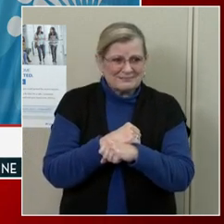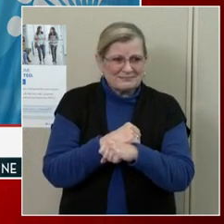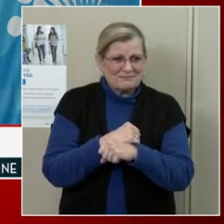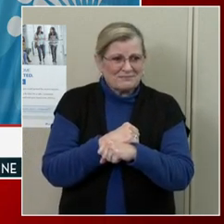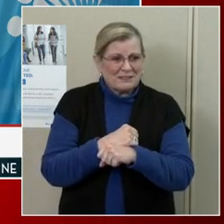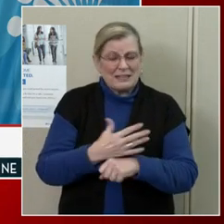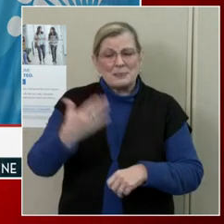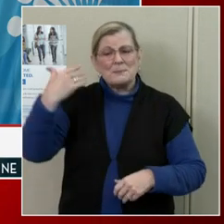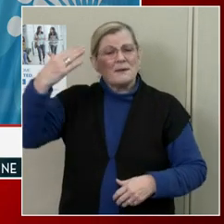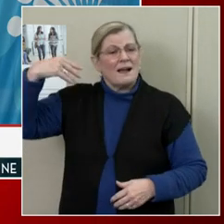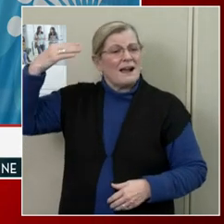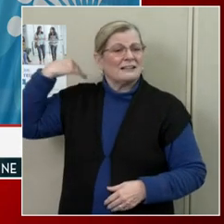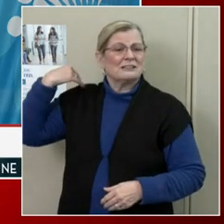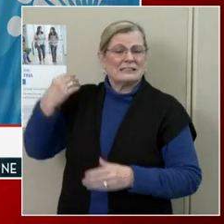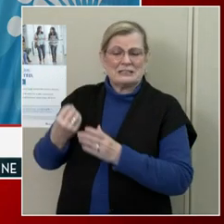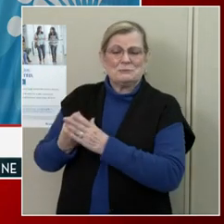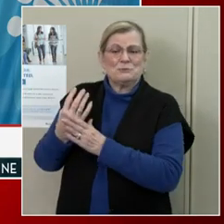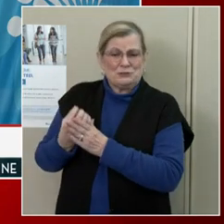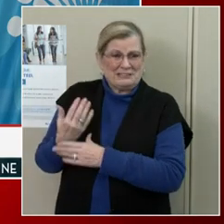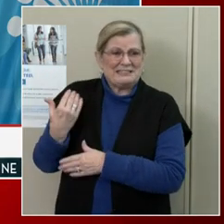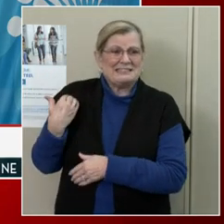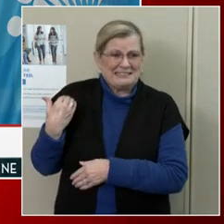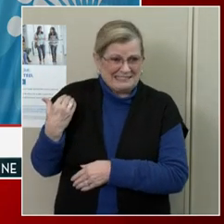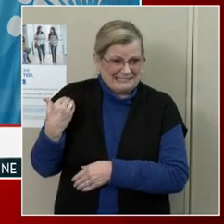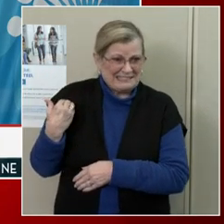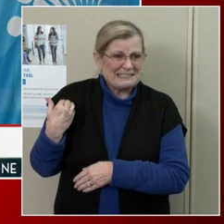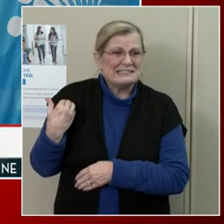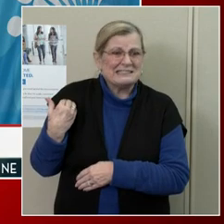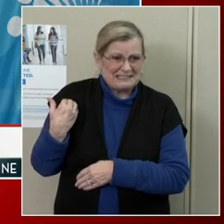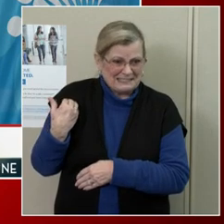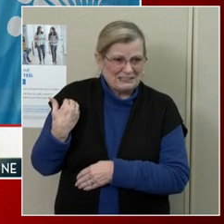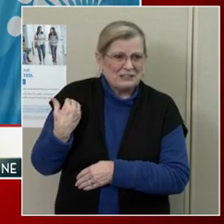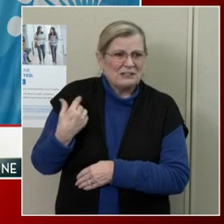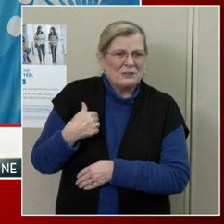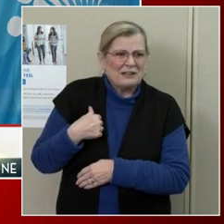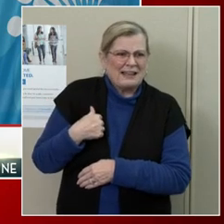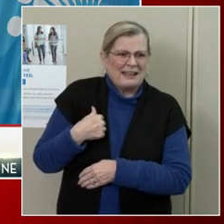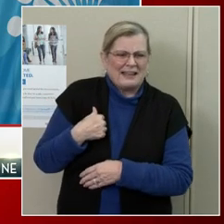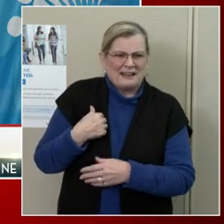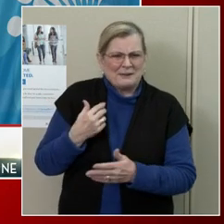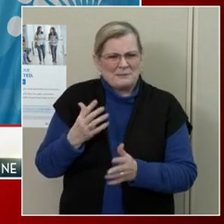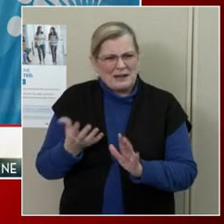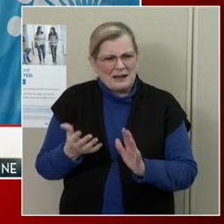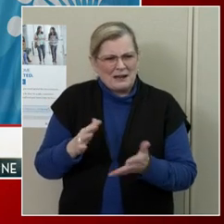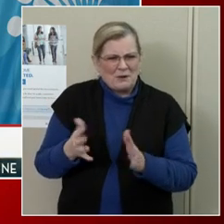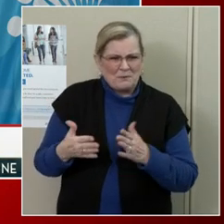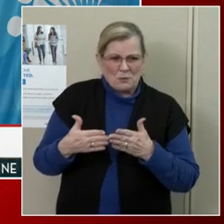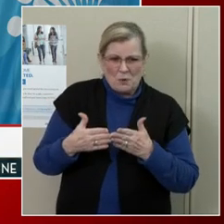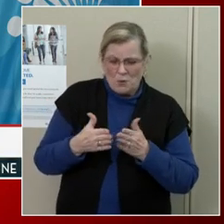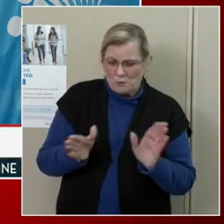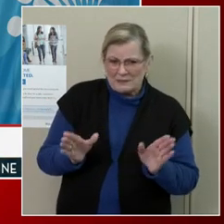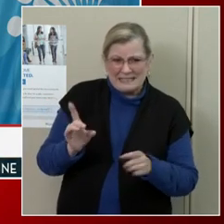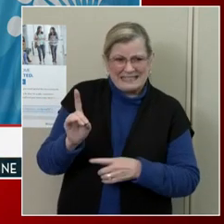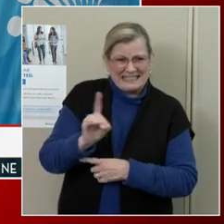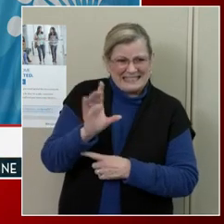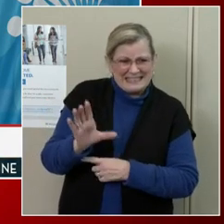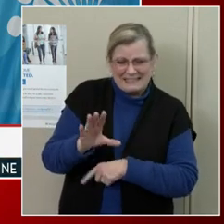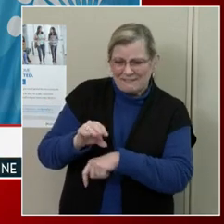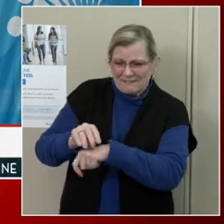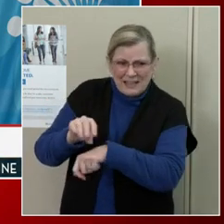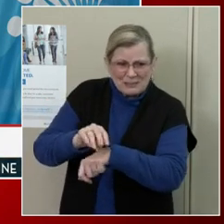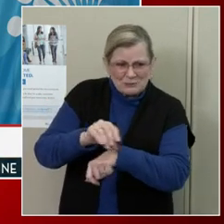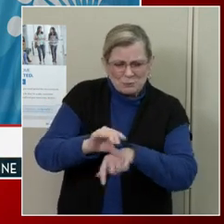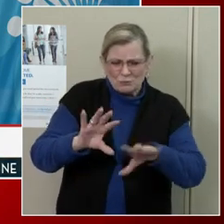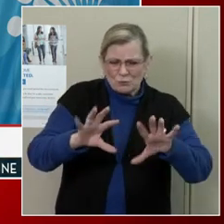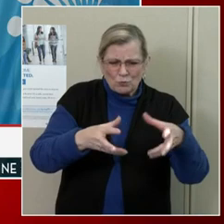spring, under the leadership of Mayor Bowser, convened a reopening DC advisory group. And so much of what we